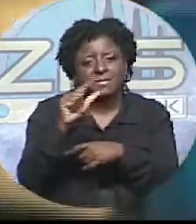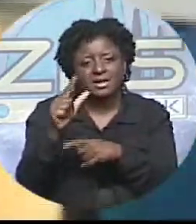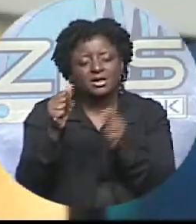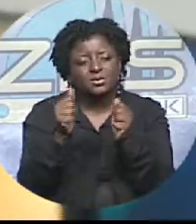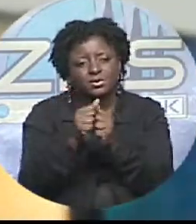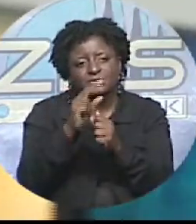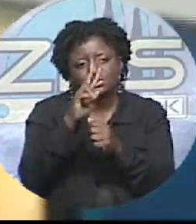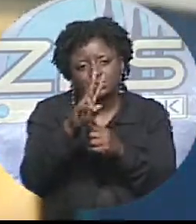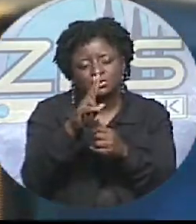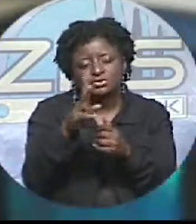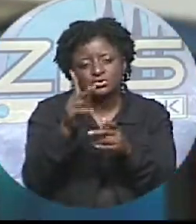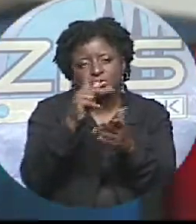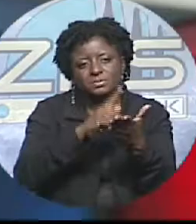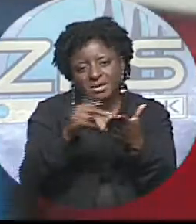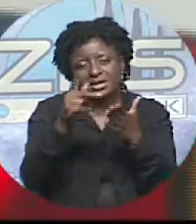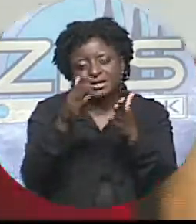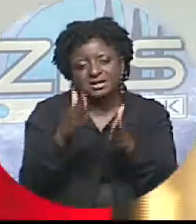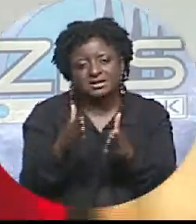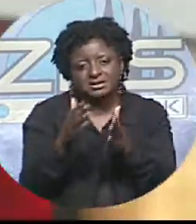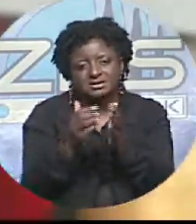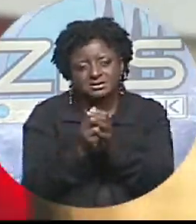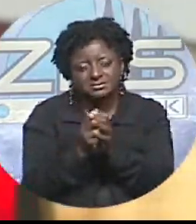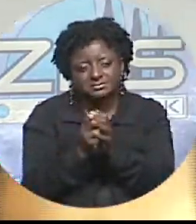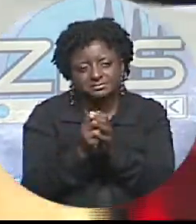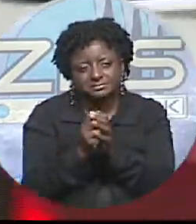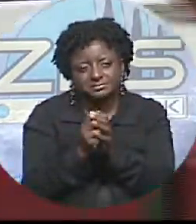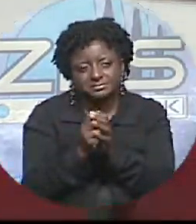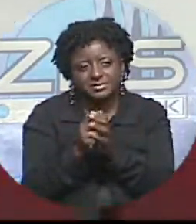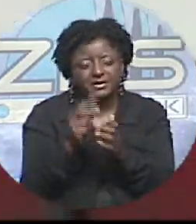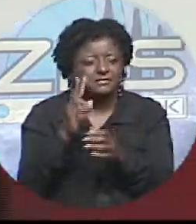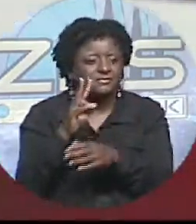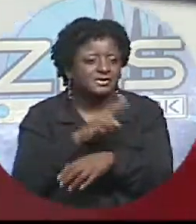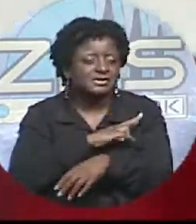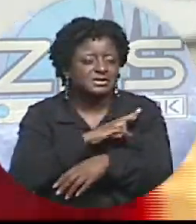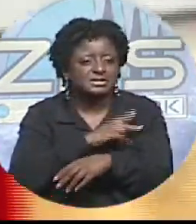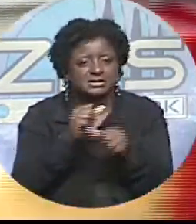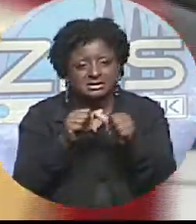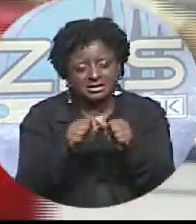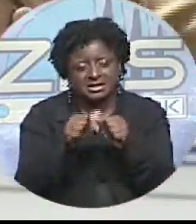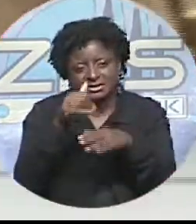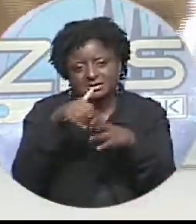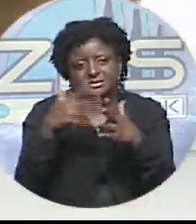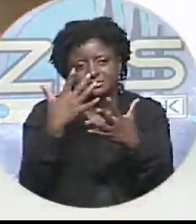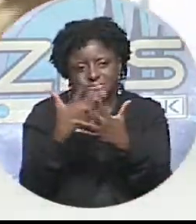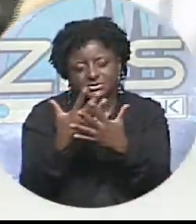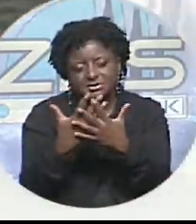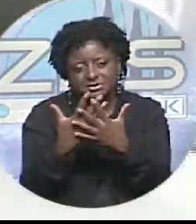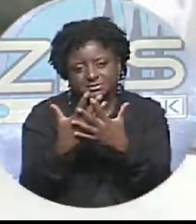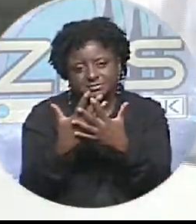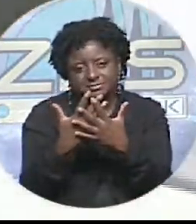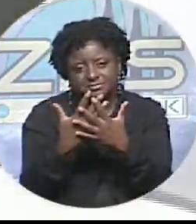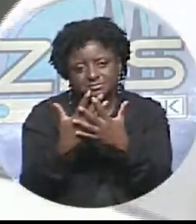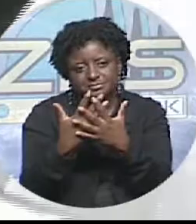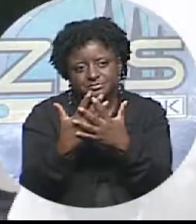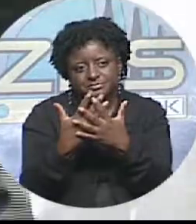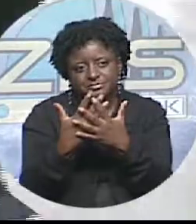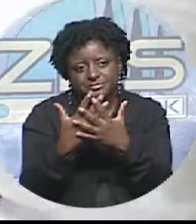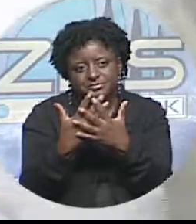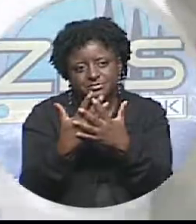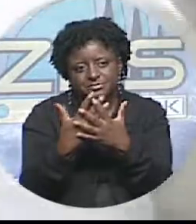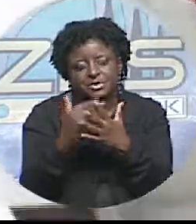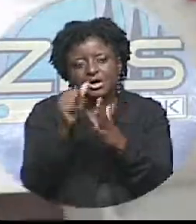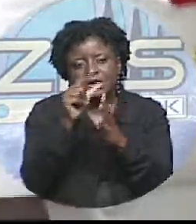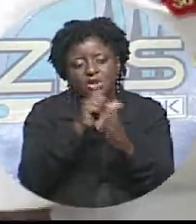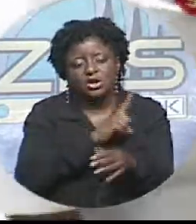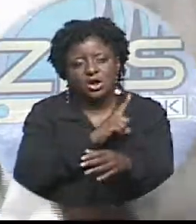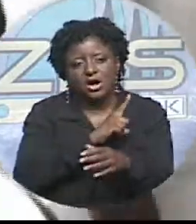Bernard Turner shortly afterwards, and Vasyli remains on remand at the Department of Corrections. During today's proceedings, Lockhart indicated that he would